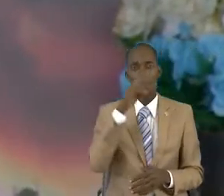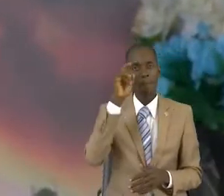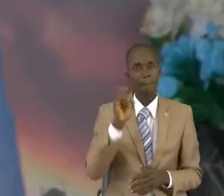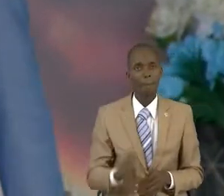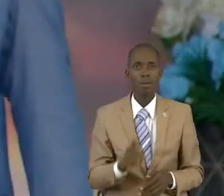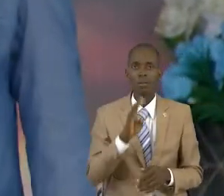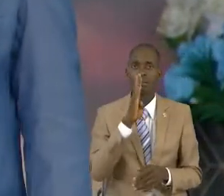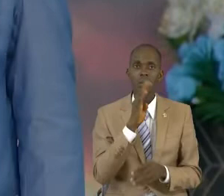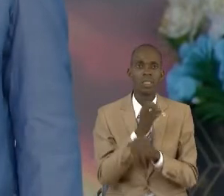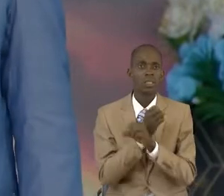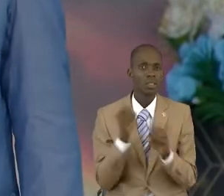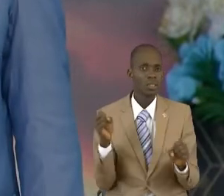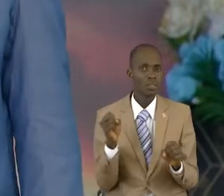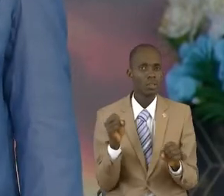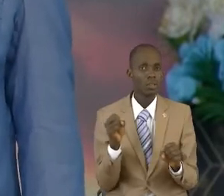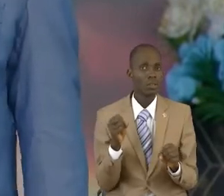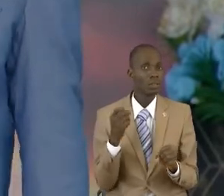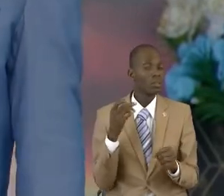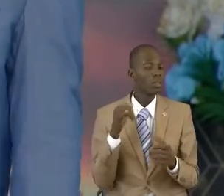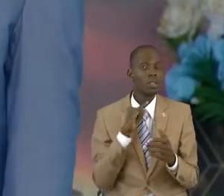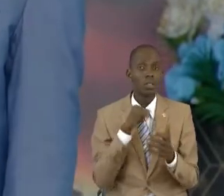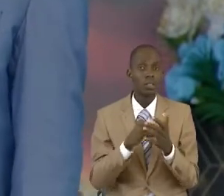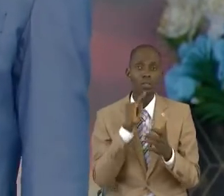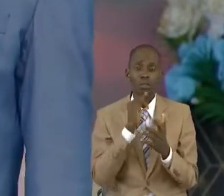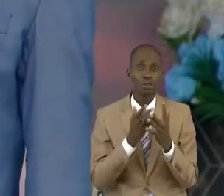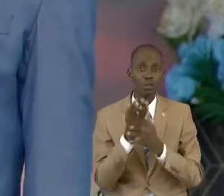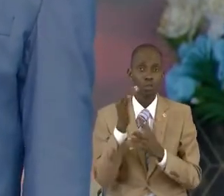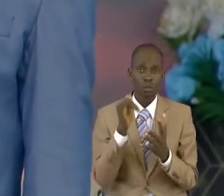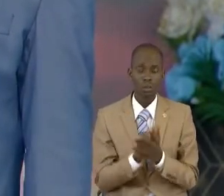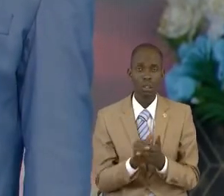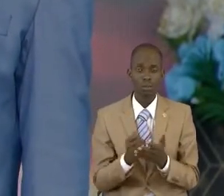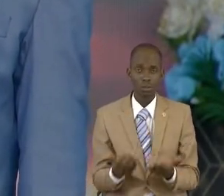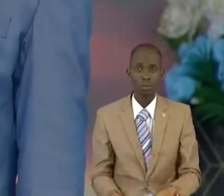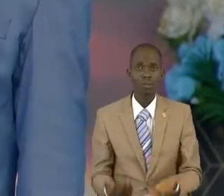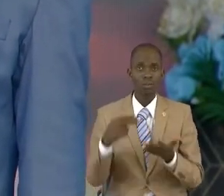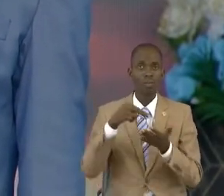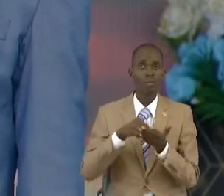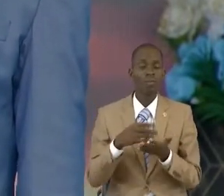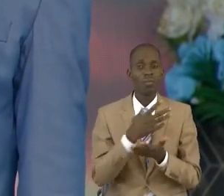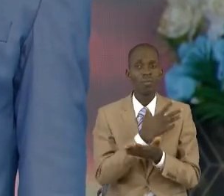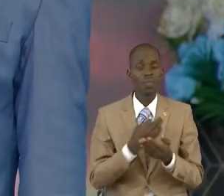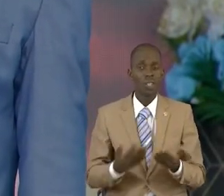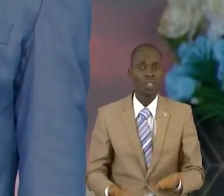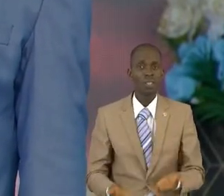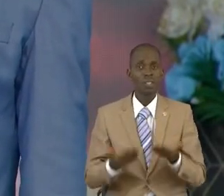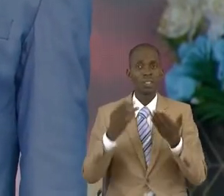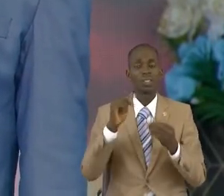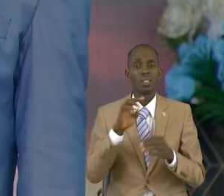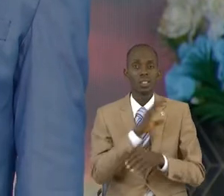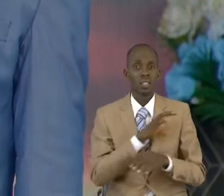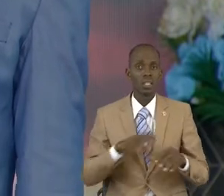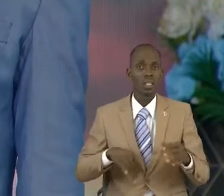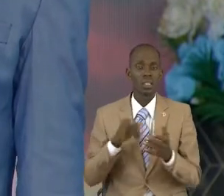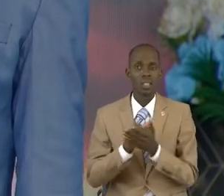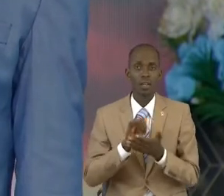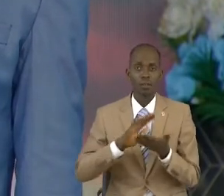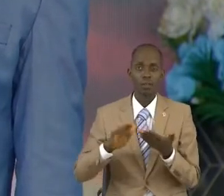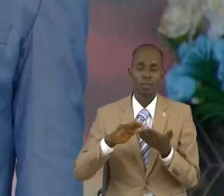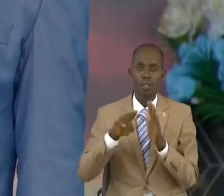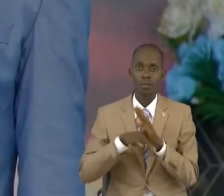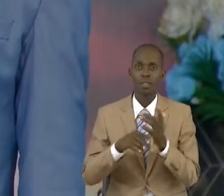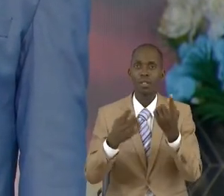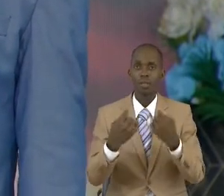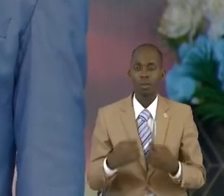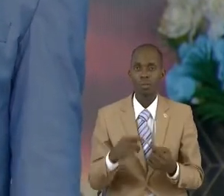It's through that resurrection and the risen Christ that forgiveness comes, that salvation